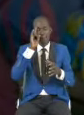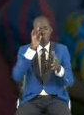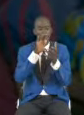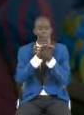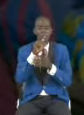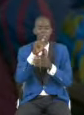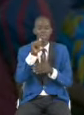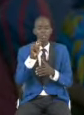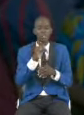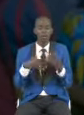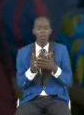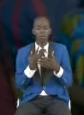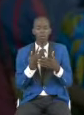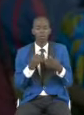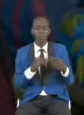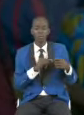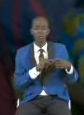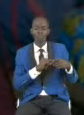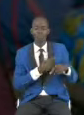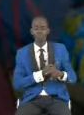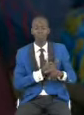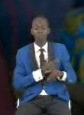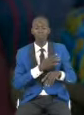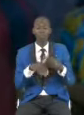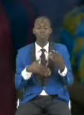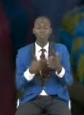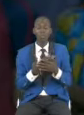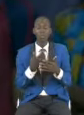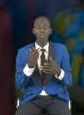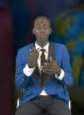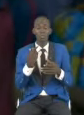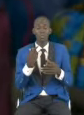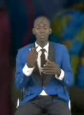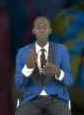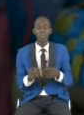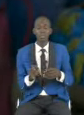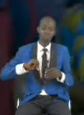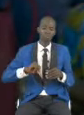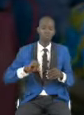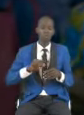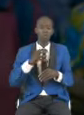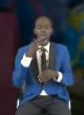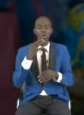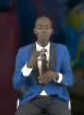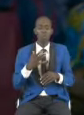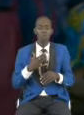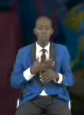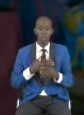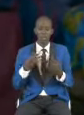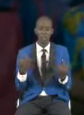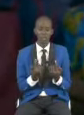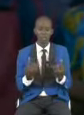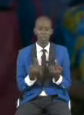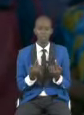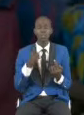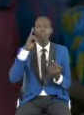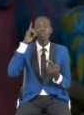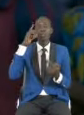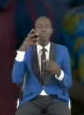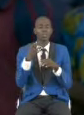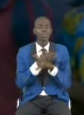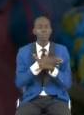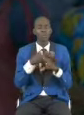guilt, all the condemnation of my sin, you take away right now.